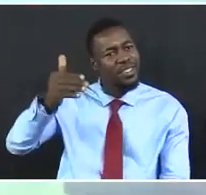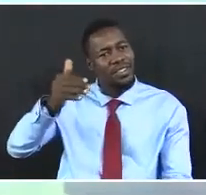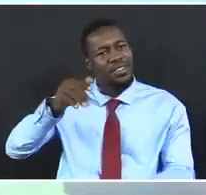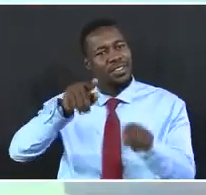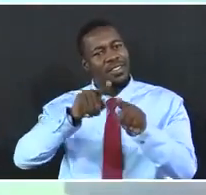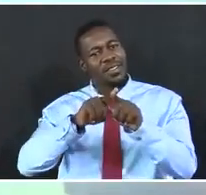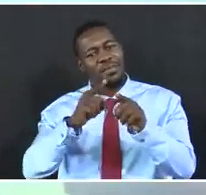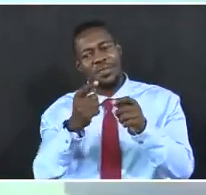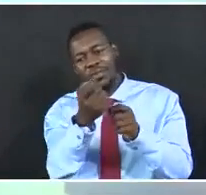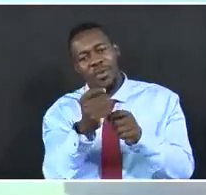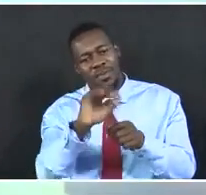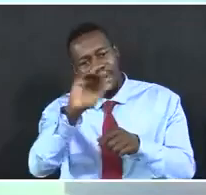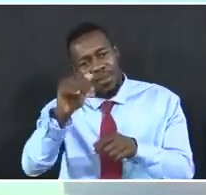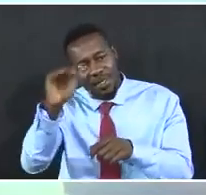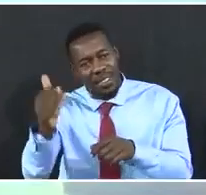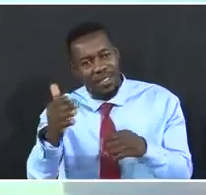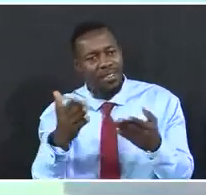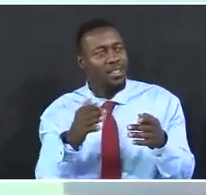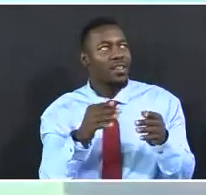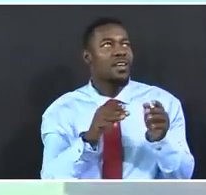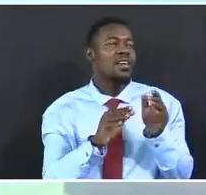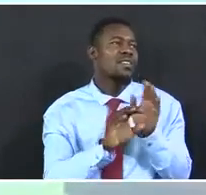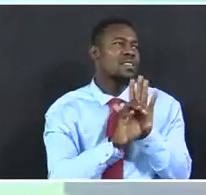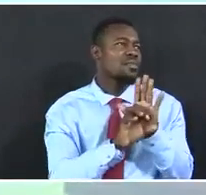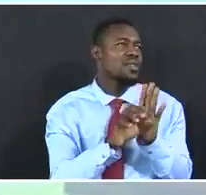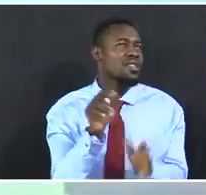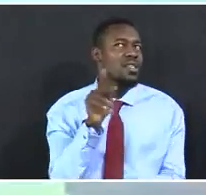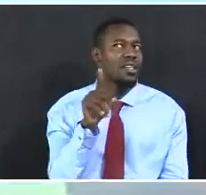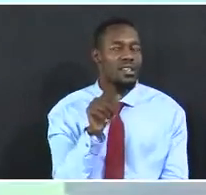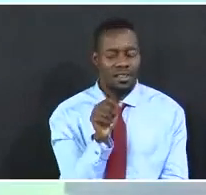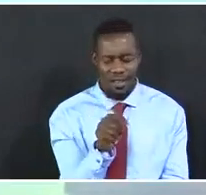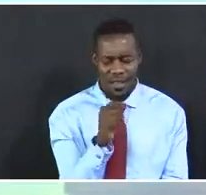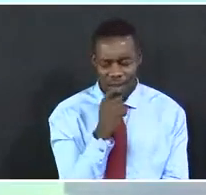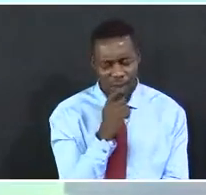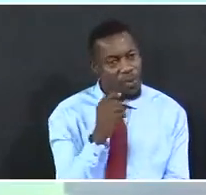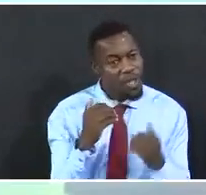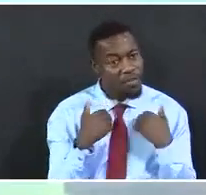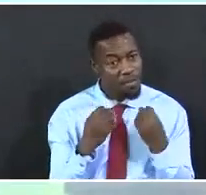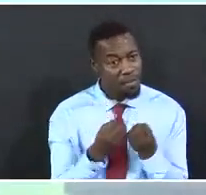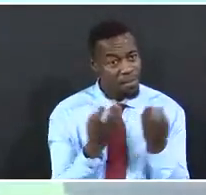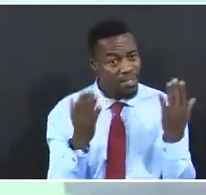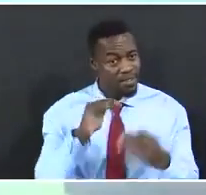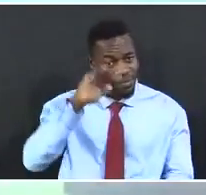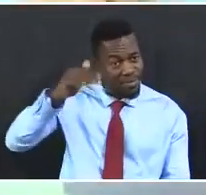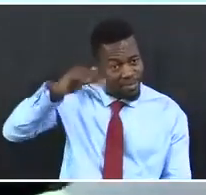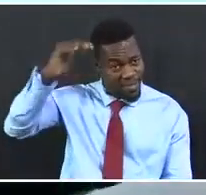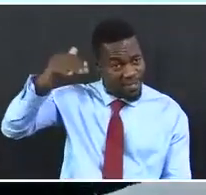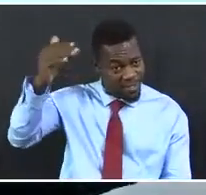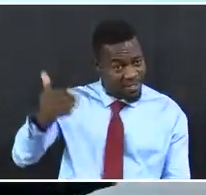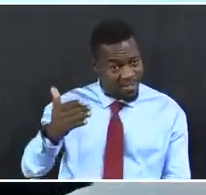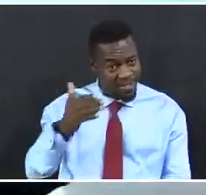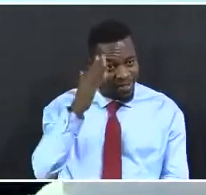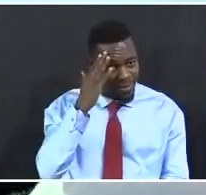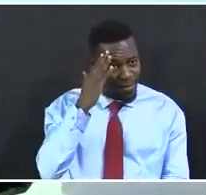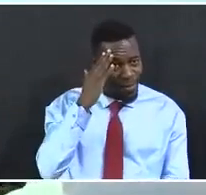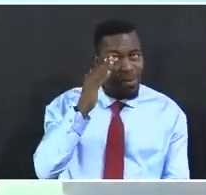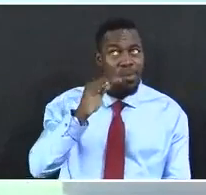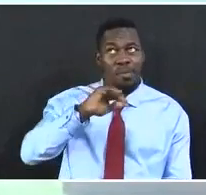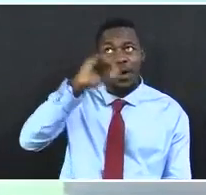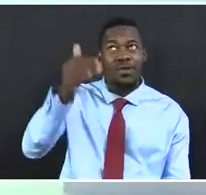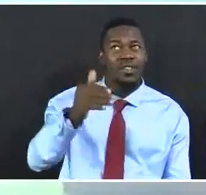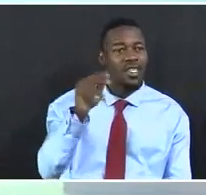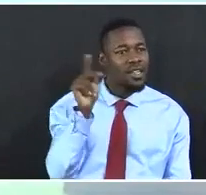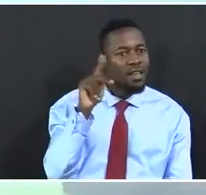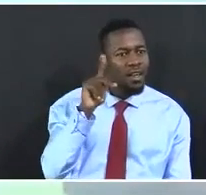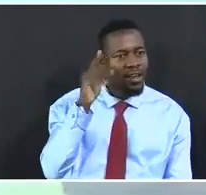even in our country here. Specifically in this country, we have known mountains like Mount Kenya. I